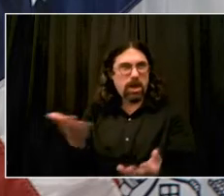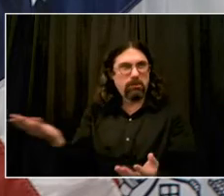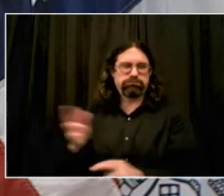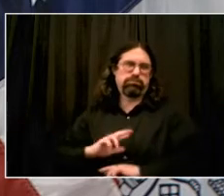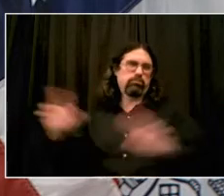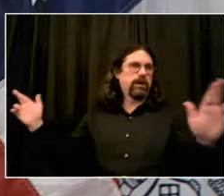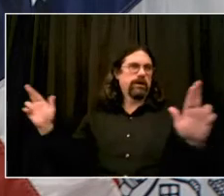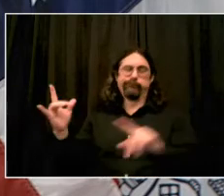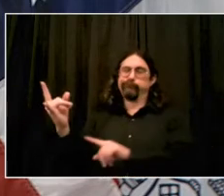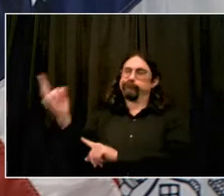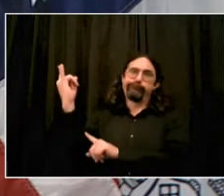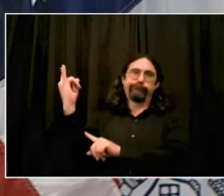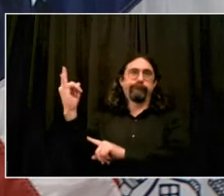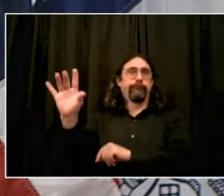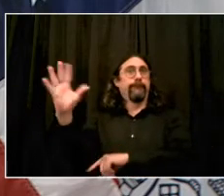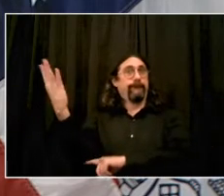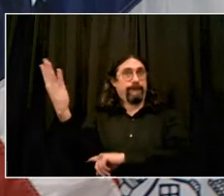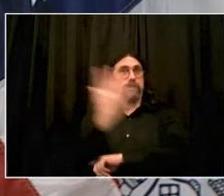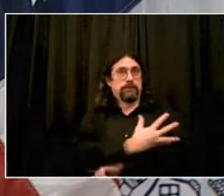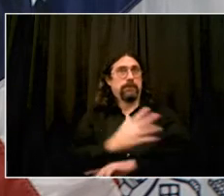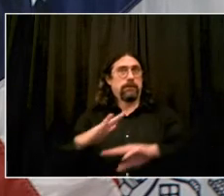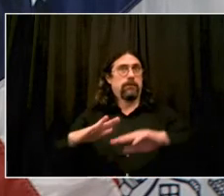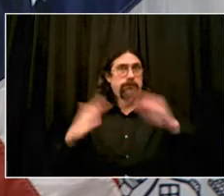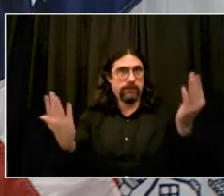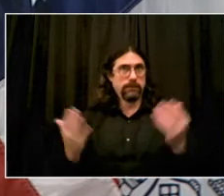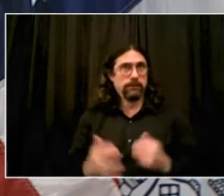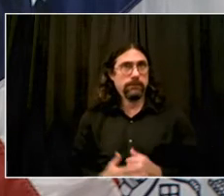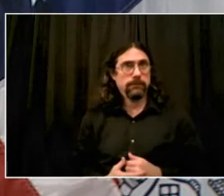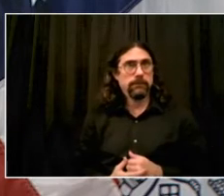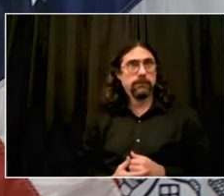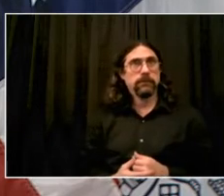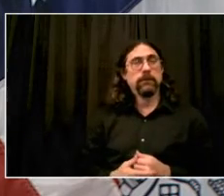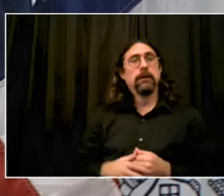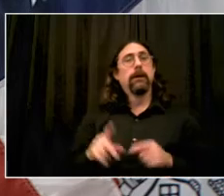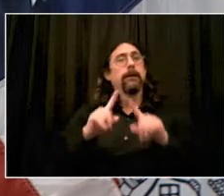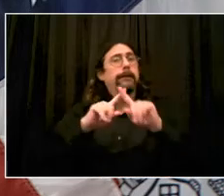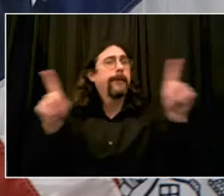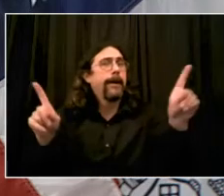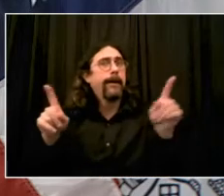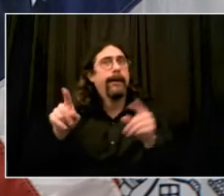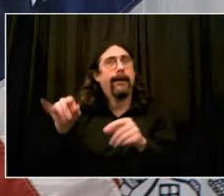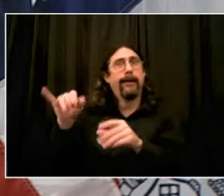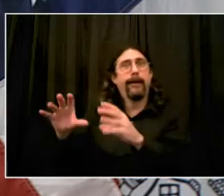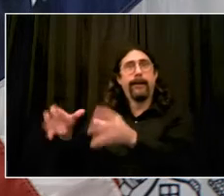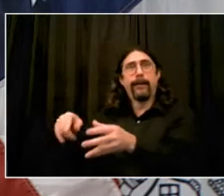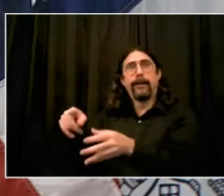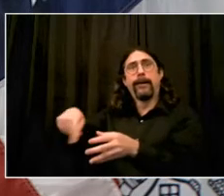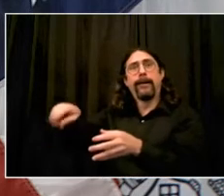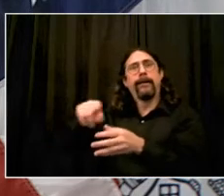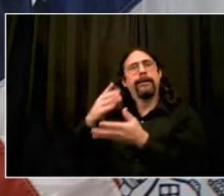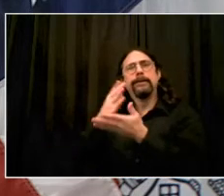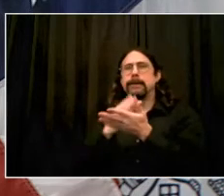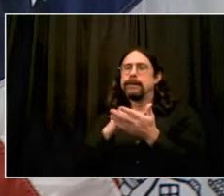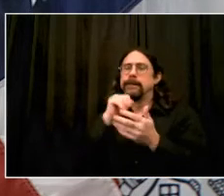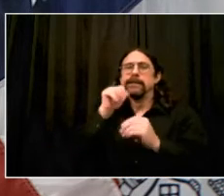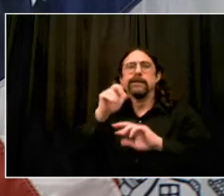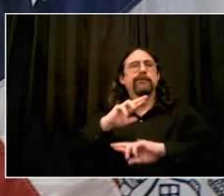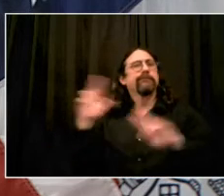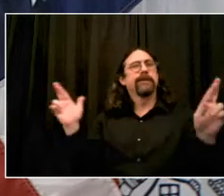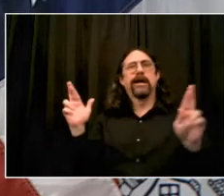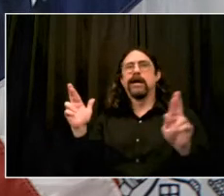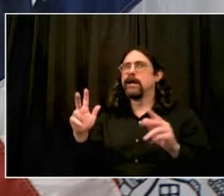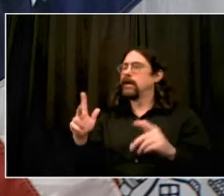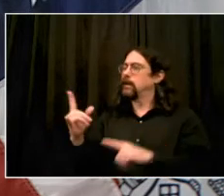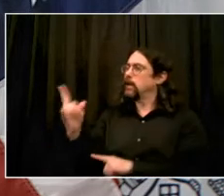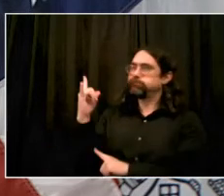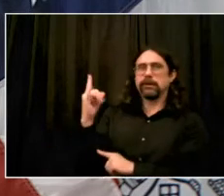school reality, we think we're going to have most of that information in the course of next week, because we're saying two